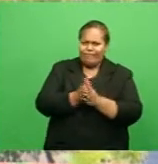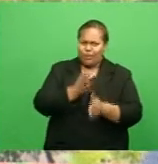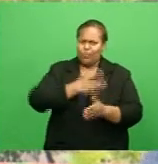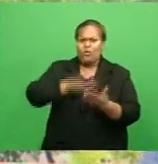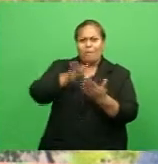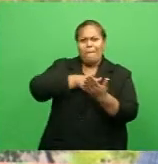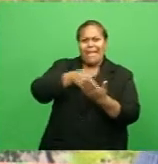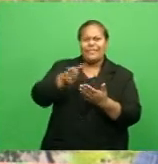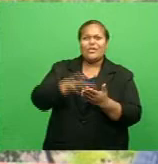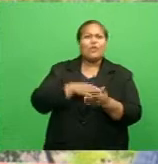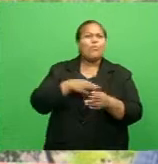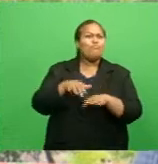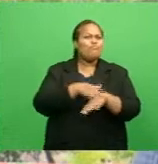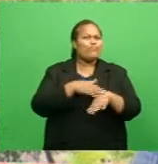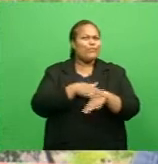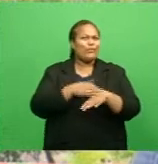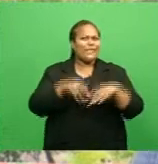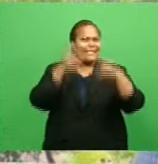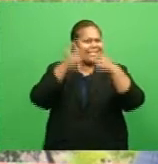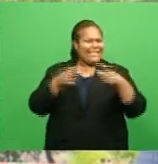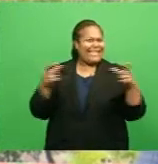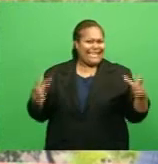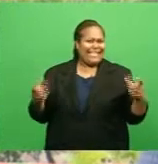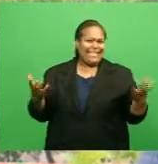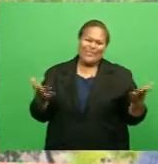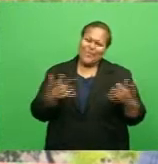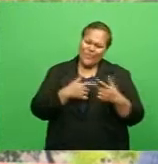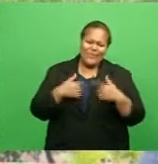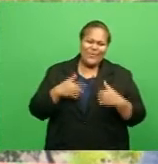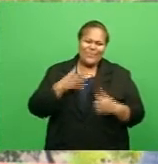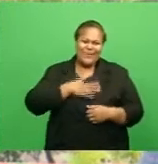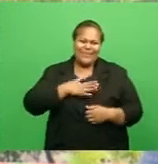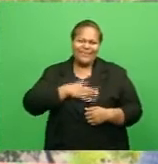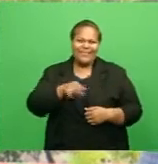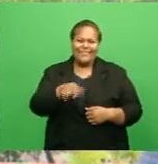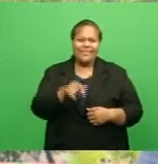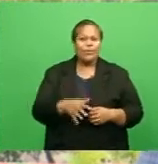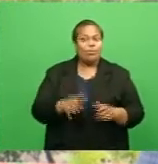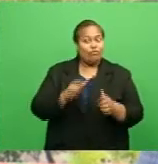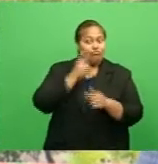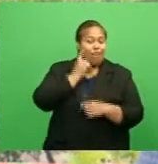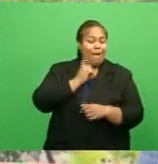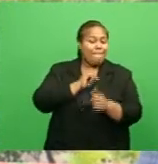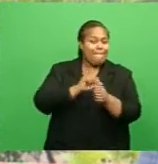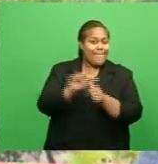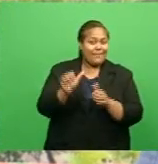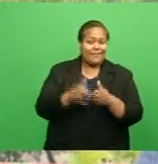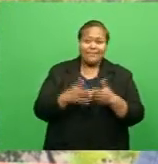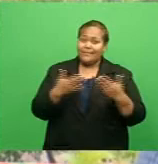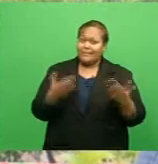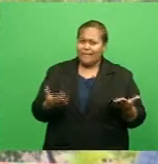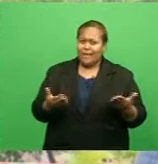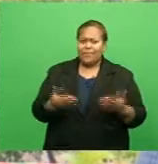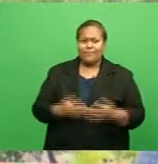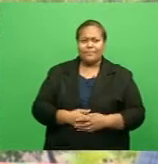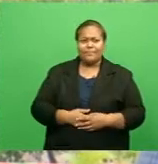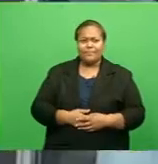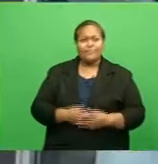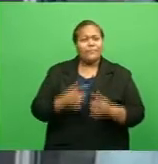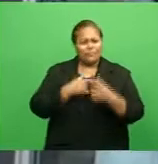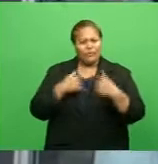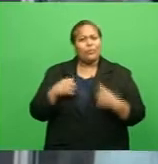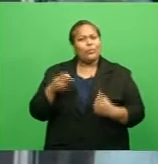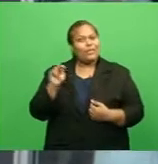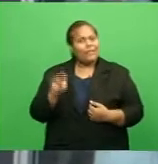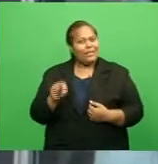the people in the mood and the momentum, so we're trying our best, during these difficult times. But this is a historic occasion. I think we need to